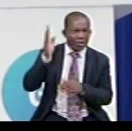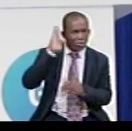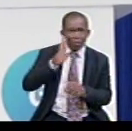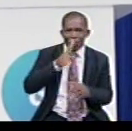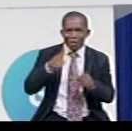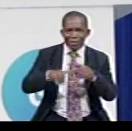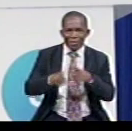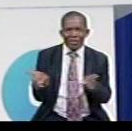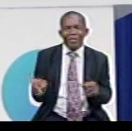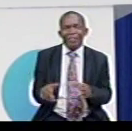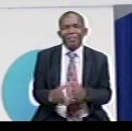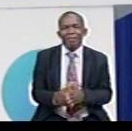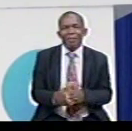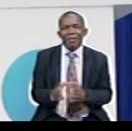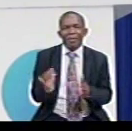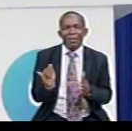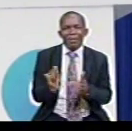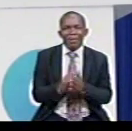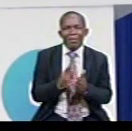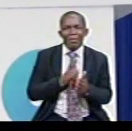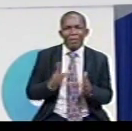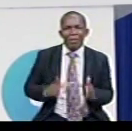That the Lord will renew his strength.